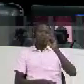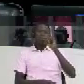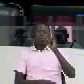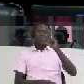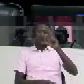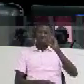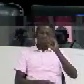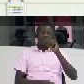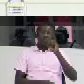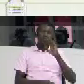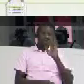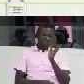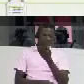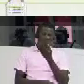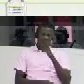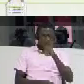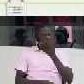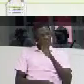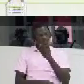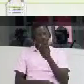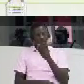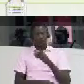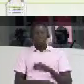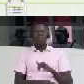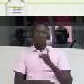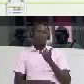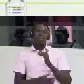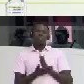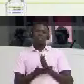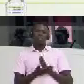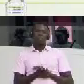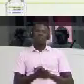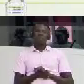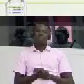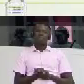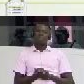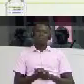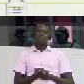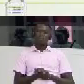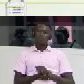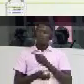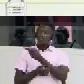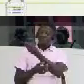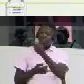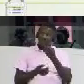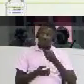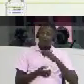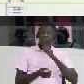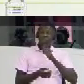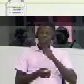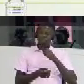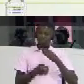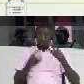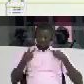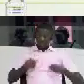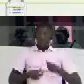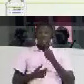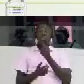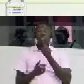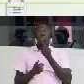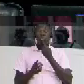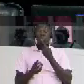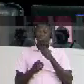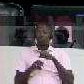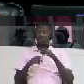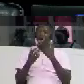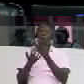la tudd xamuloo daal santa bi moo la óorut. Wow. Yes. These men who were dressed in red, how many of them were there? ñi nga xam ne